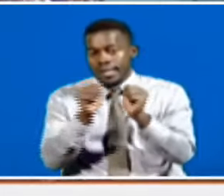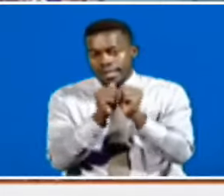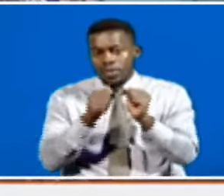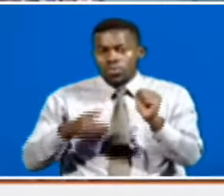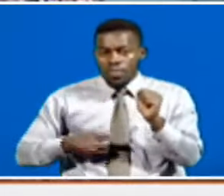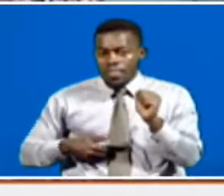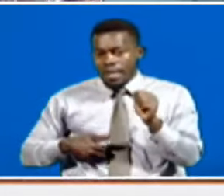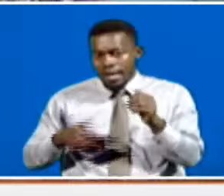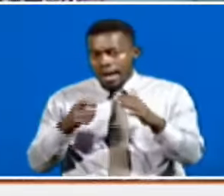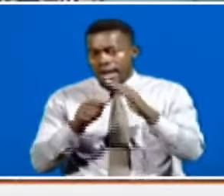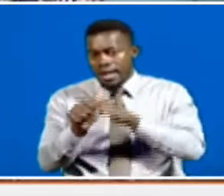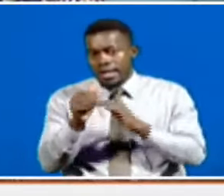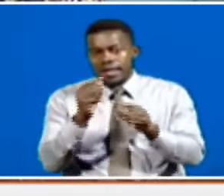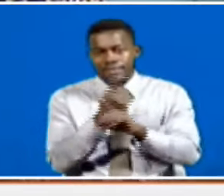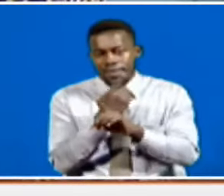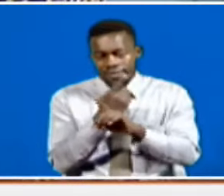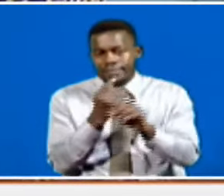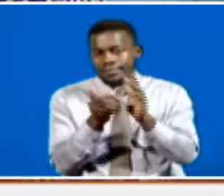skills areas, and we